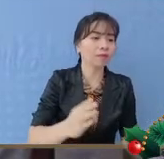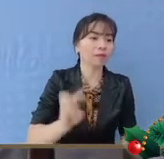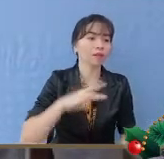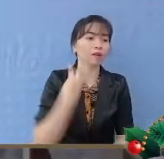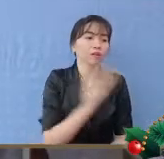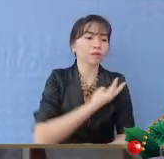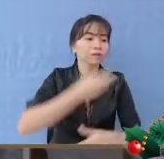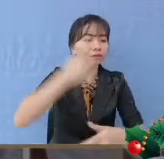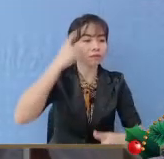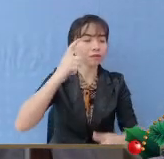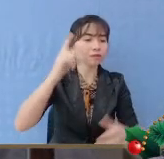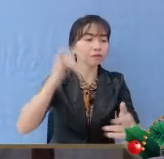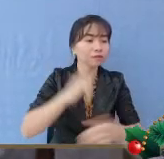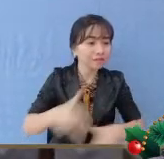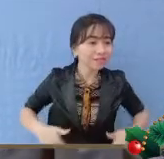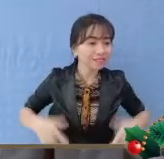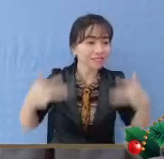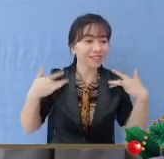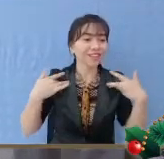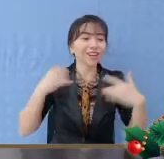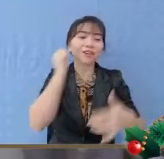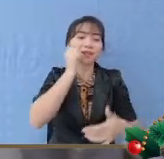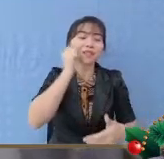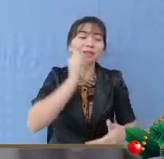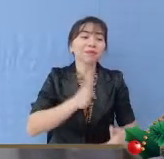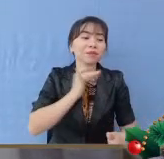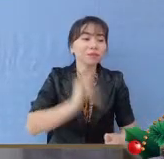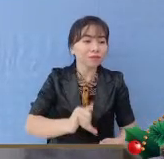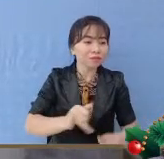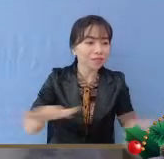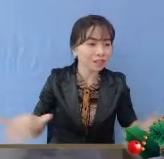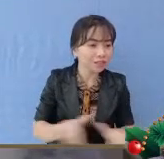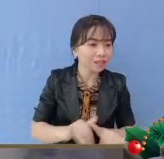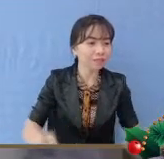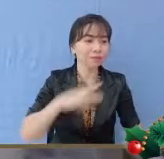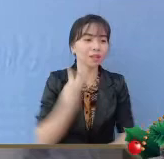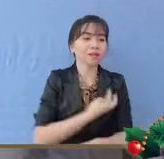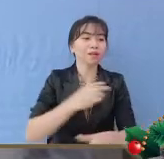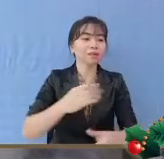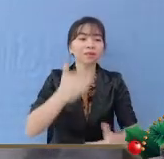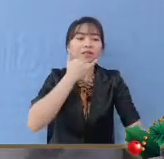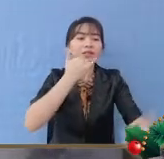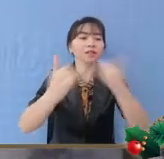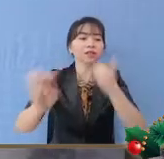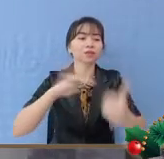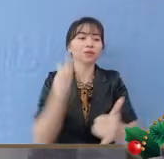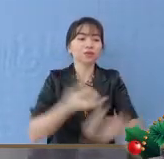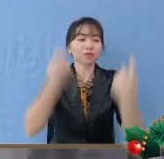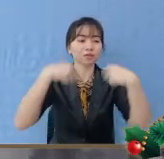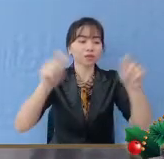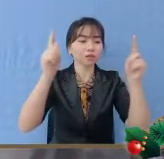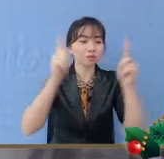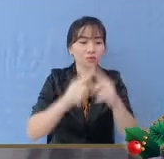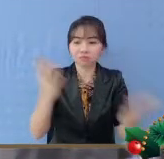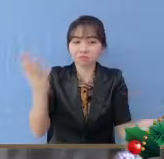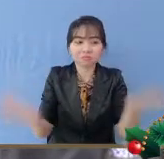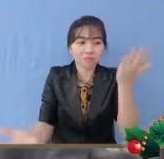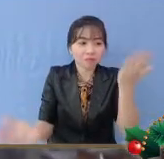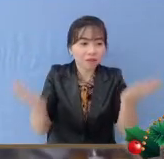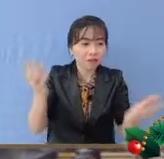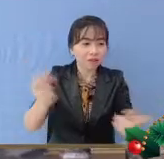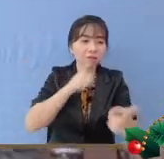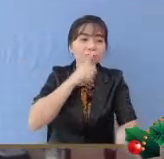God. We think that life should always be fair. We make a mistake when we try to